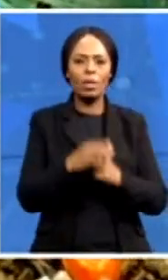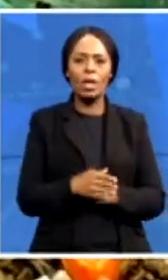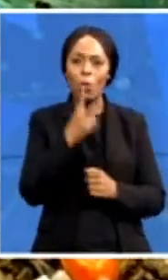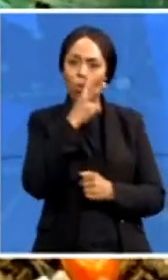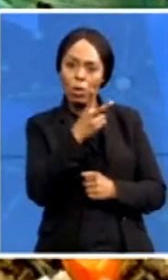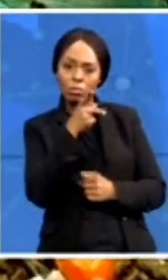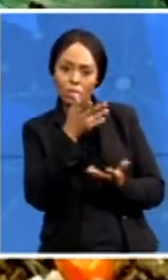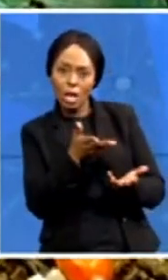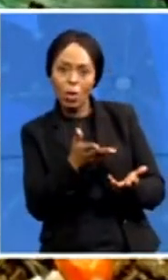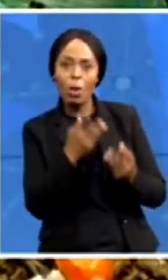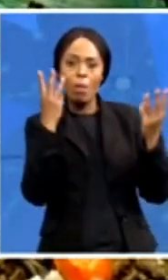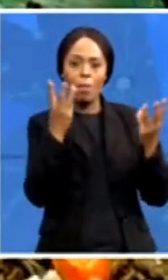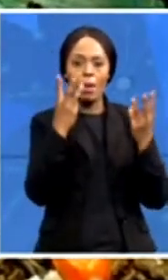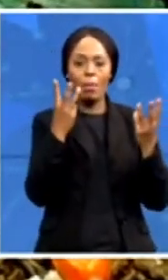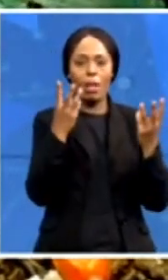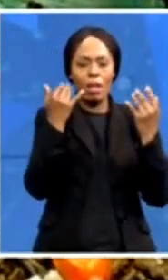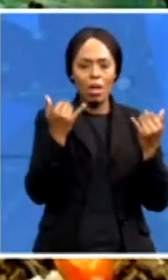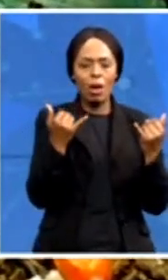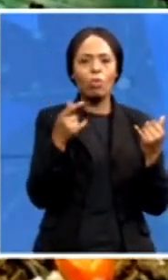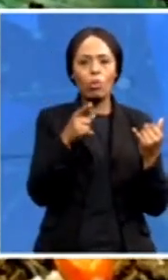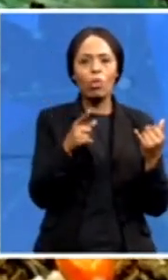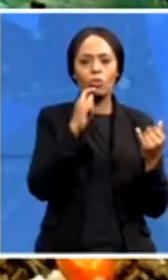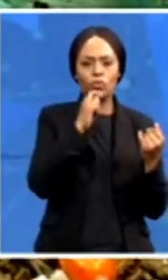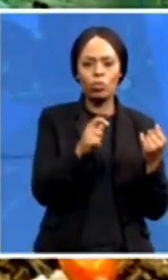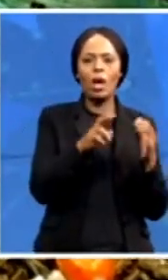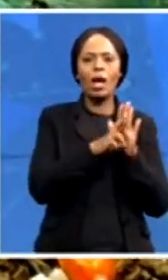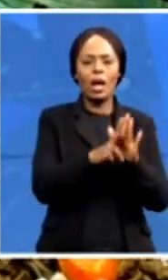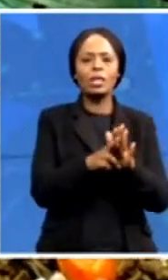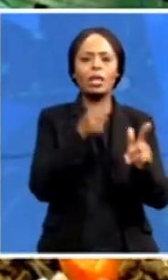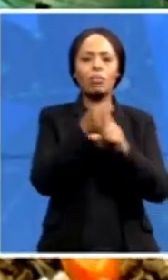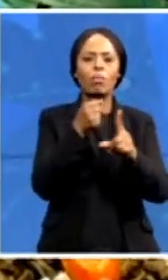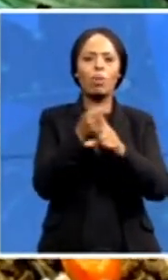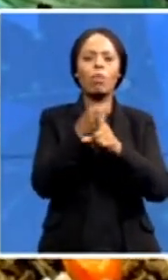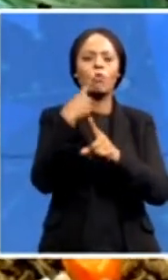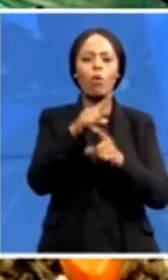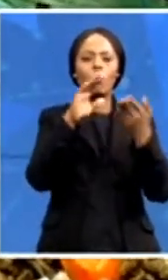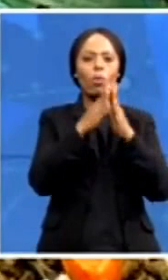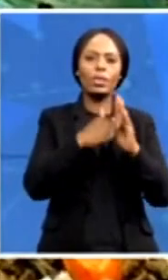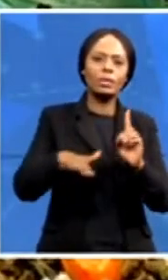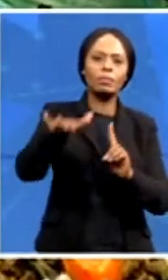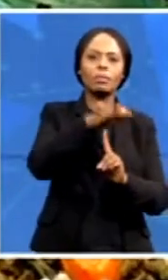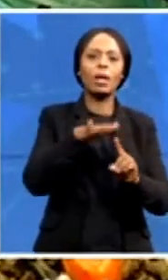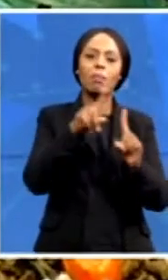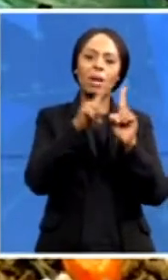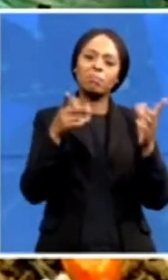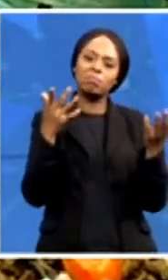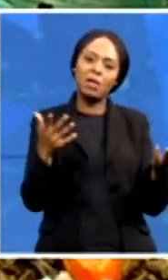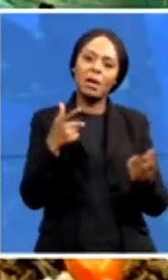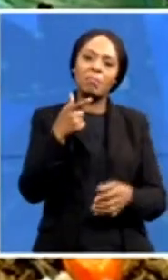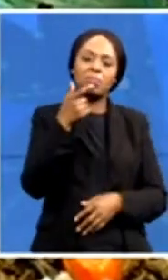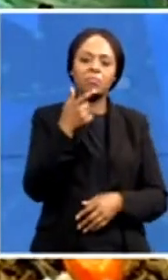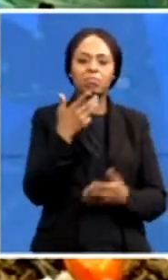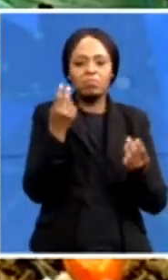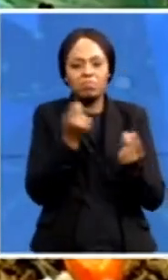So he was the candidate that was preferred in this area, and unfortunately, he was murdered yesterday. We don't know. The police are saying that the